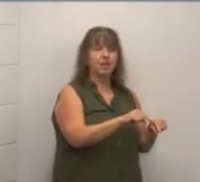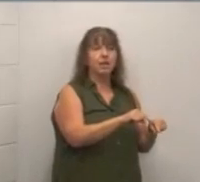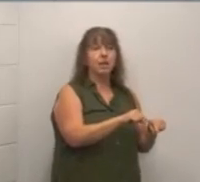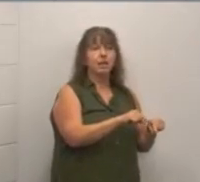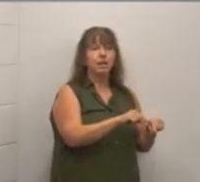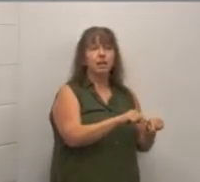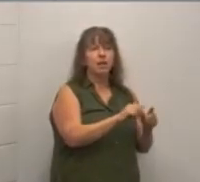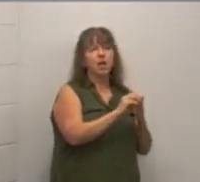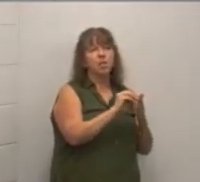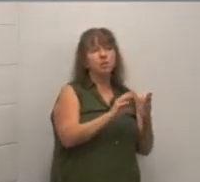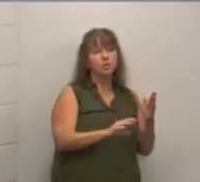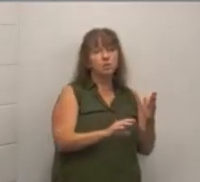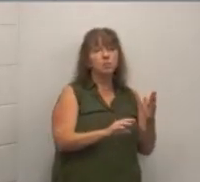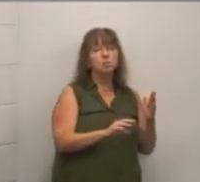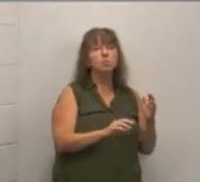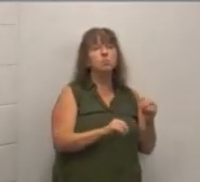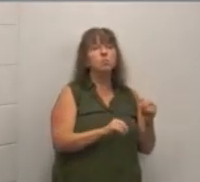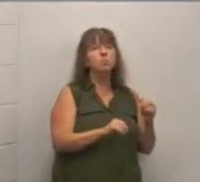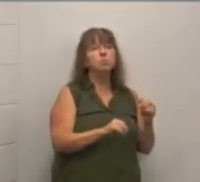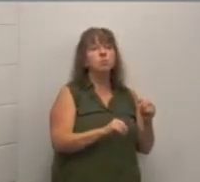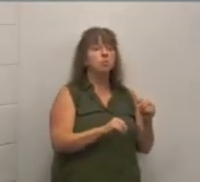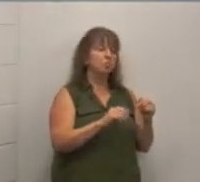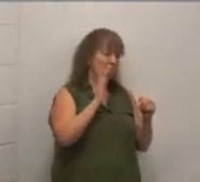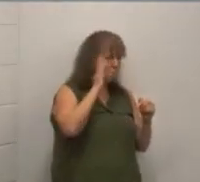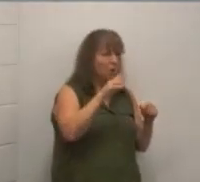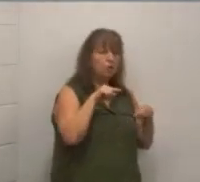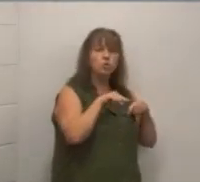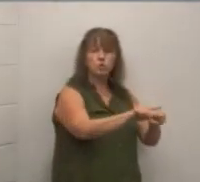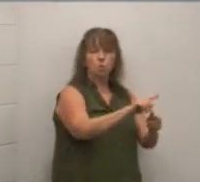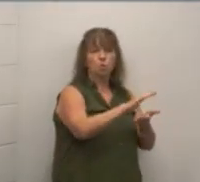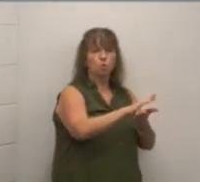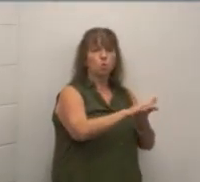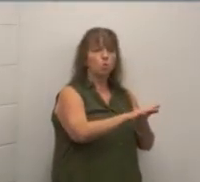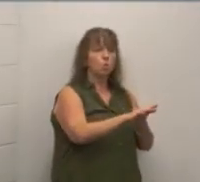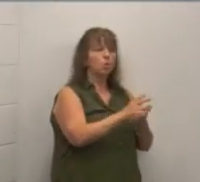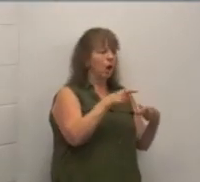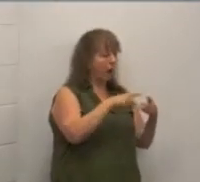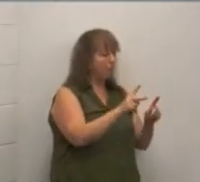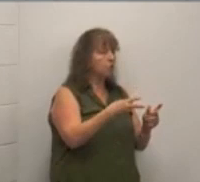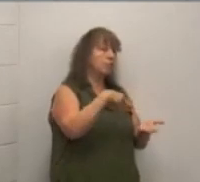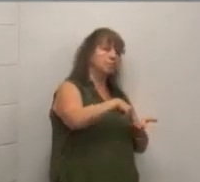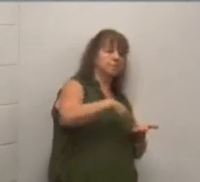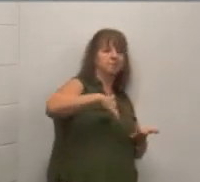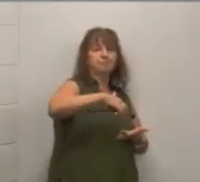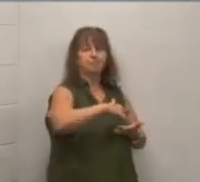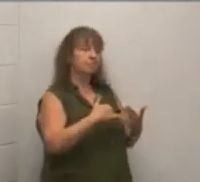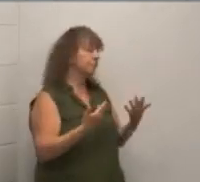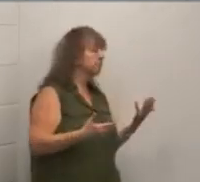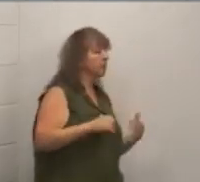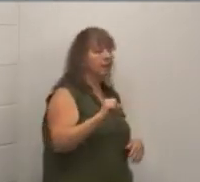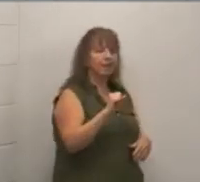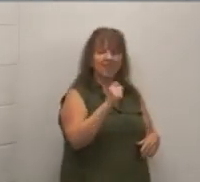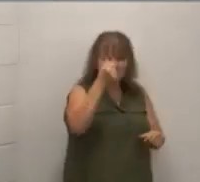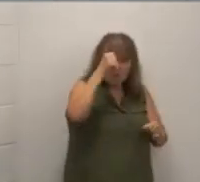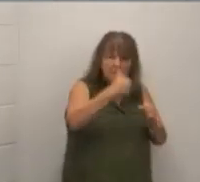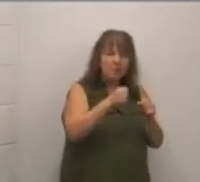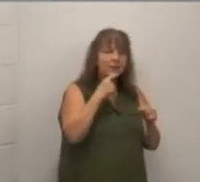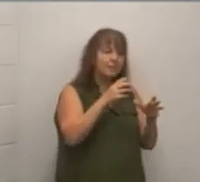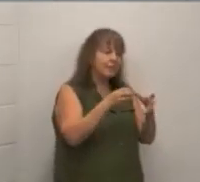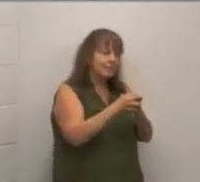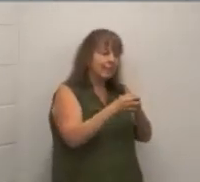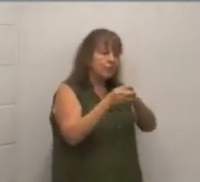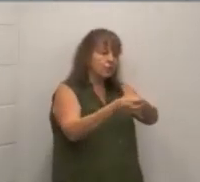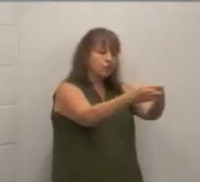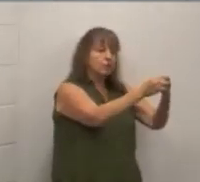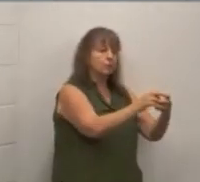students within the classroom having multiple opportunities to move around, if it's station work, if it's recess, if